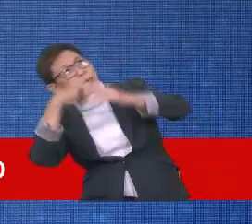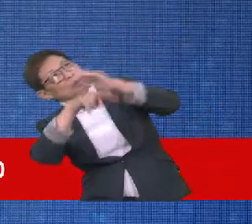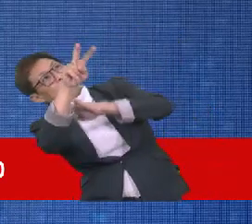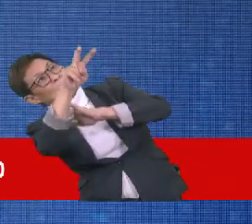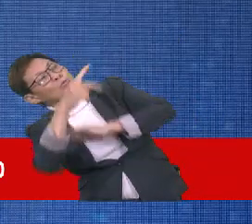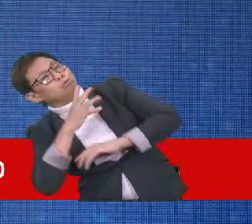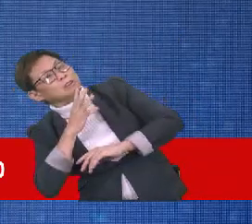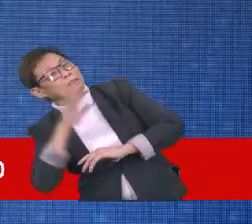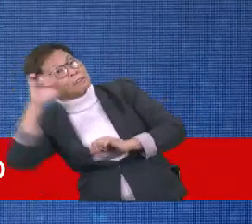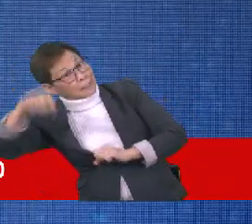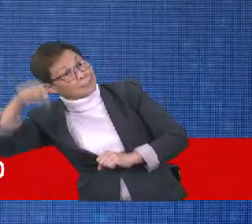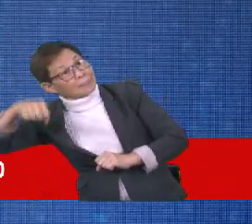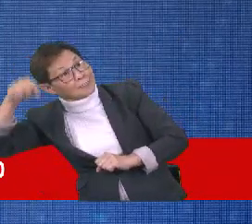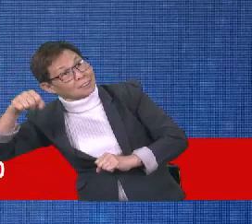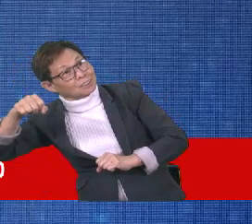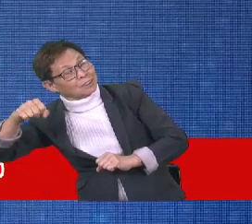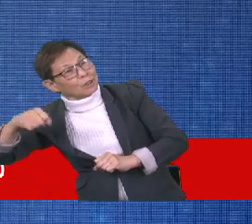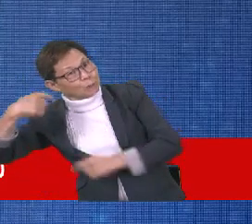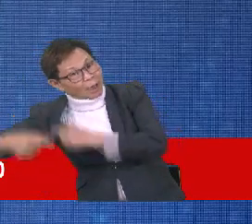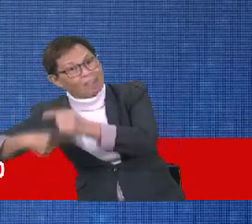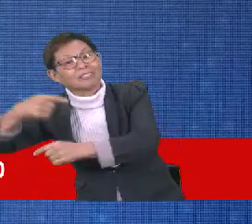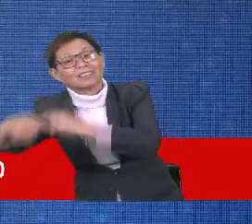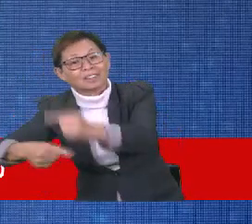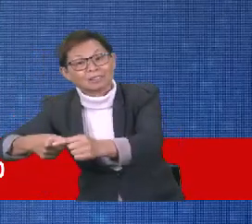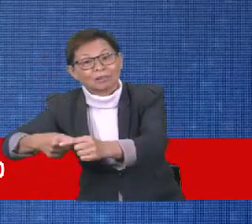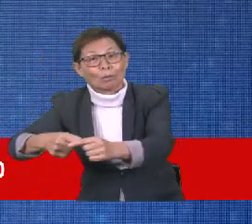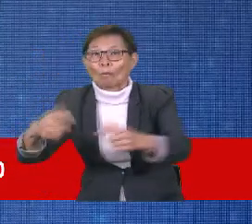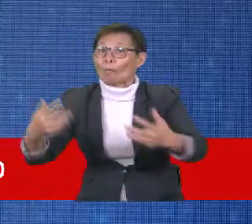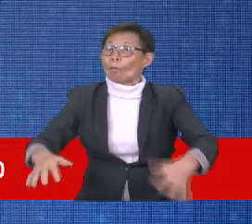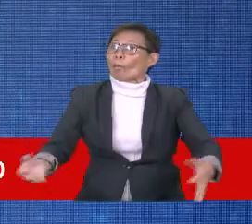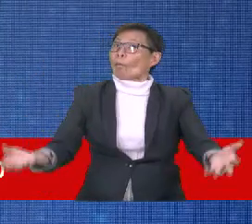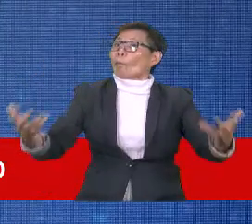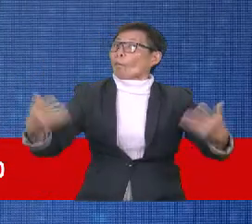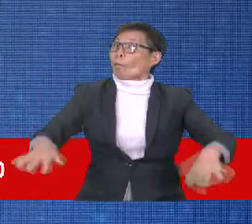say, yes, we inherit a phenomenal